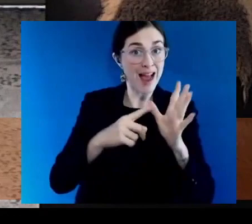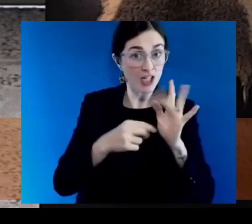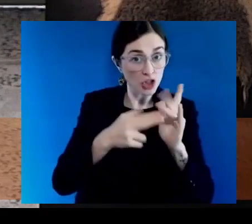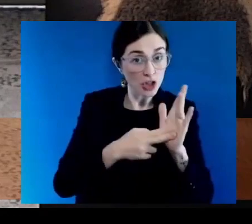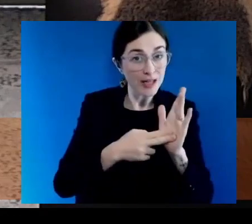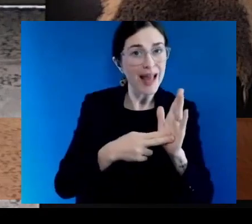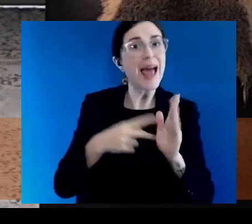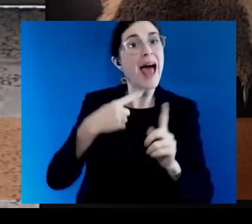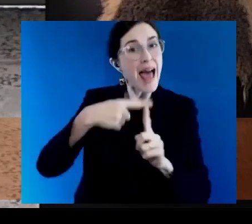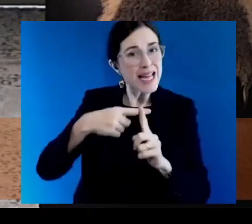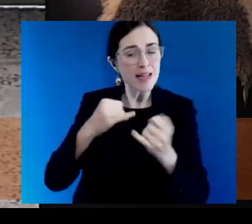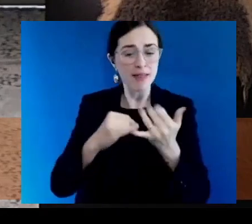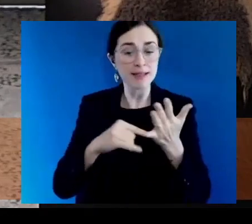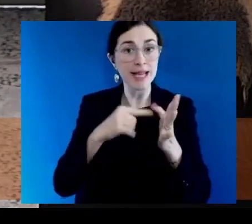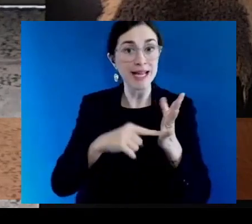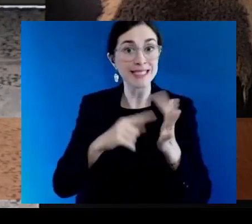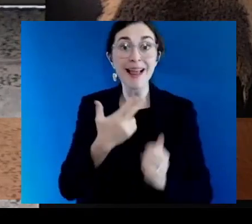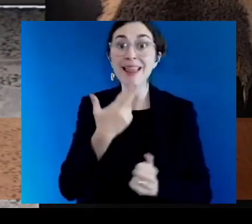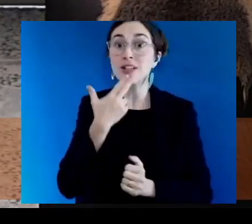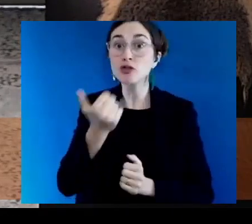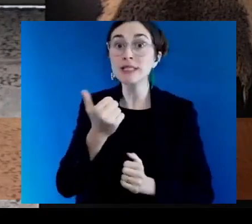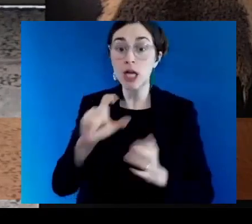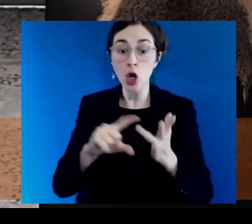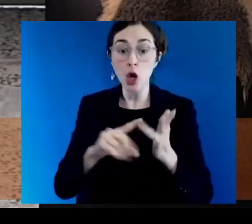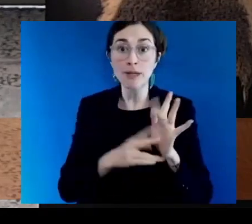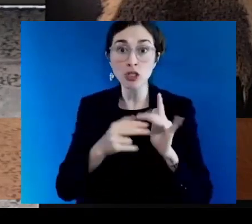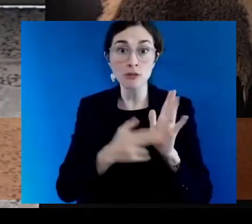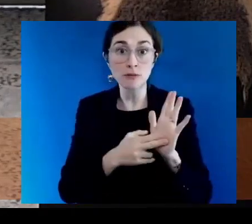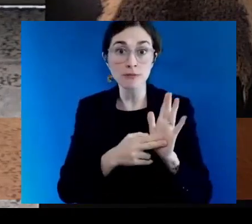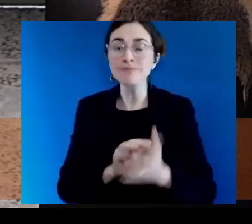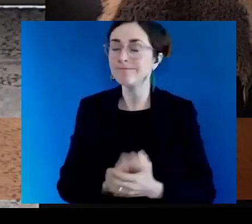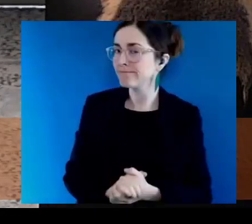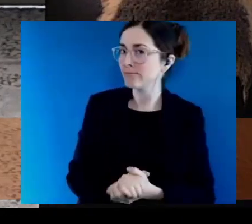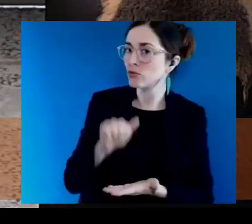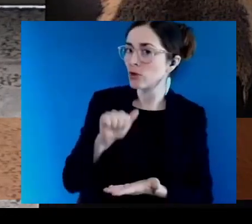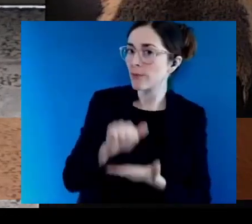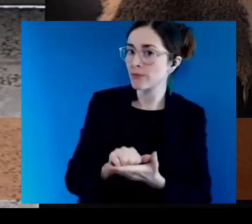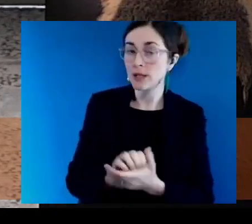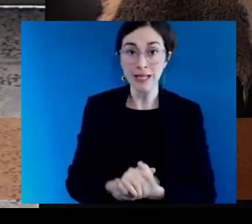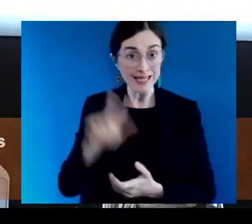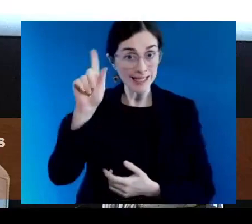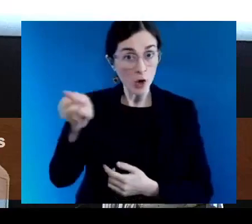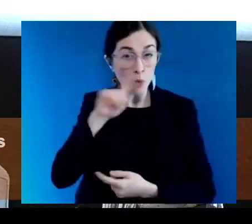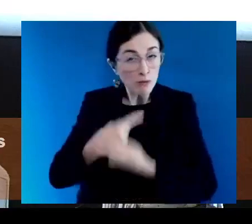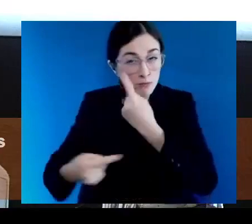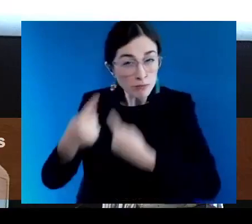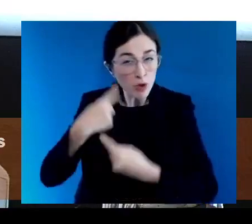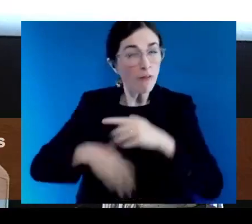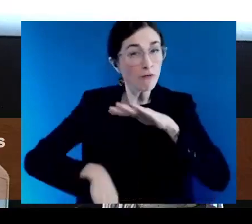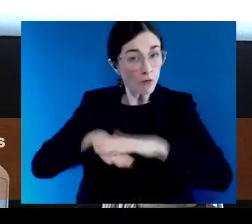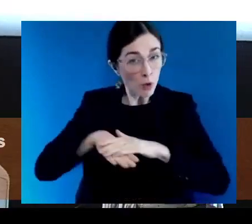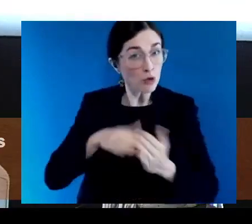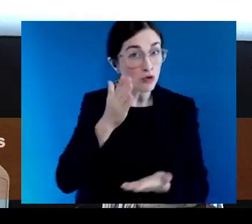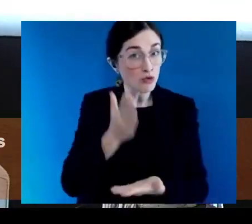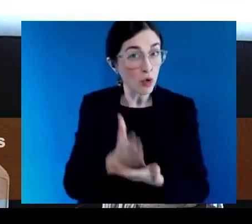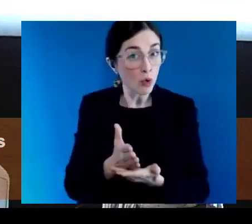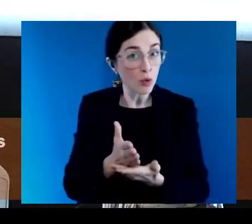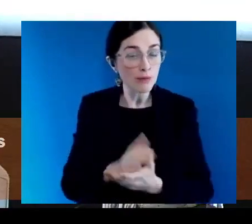Commission, correct? That's correct, yes. Do you undertake to give truthful evidence to this Commission to the best of your knowledge? I